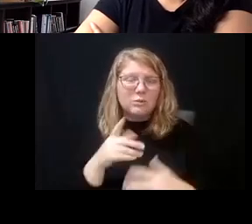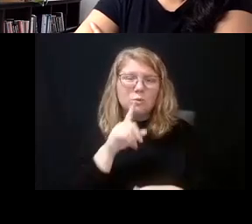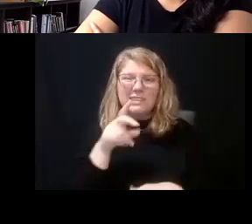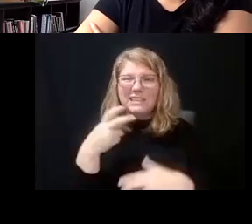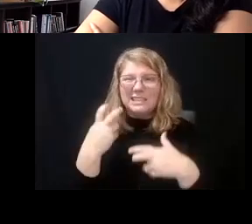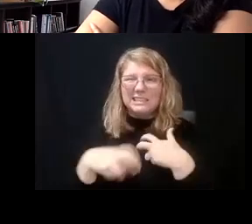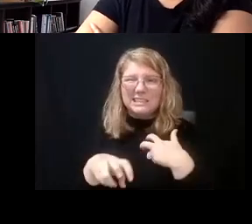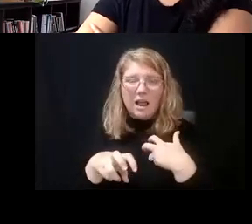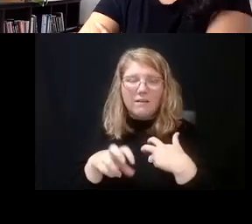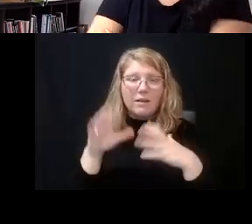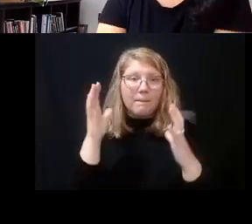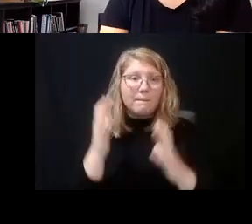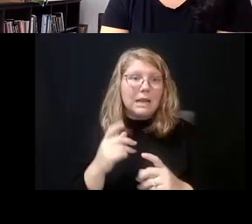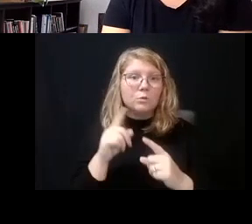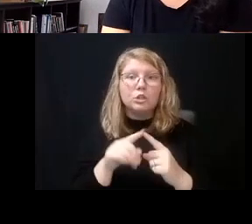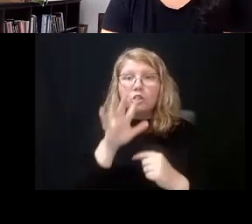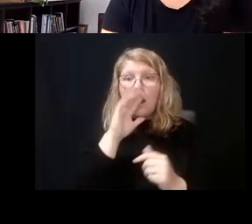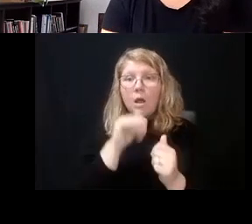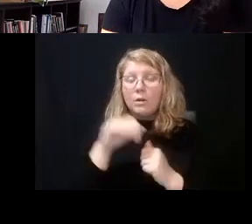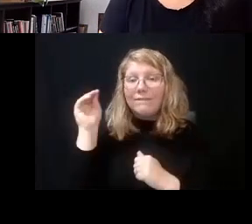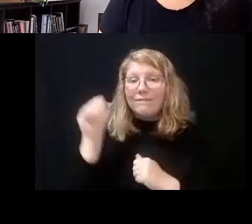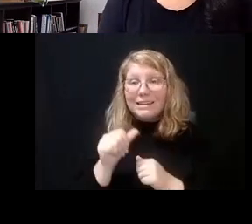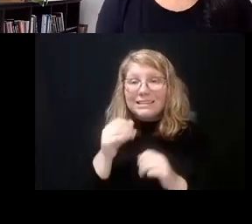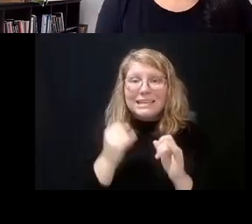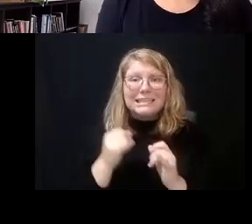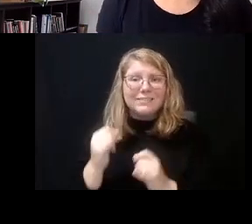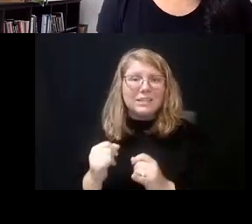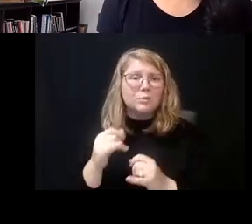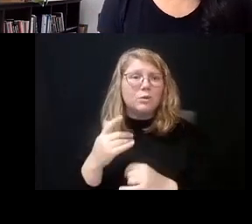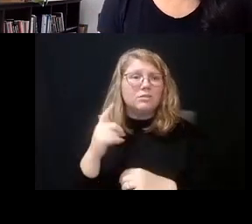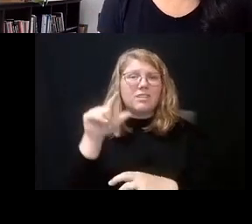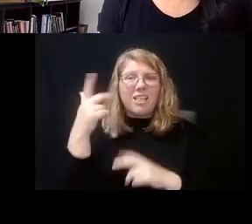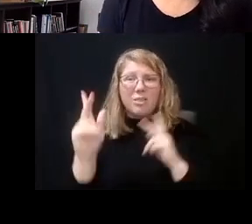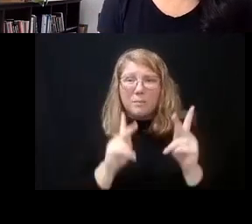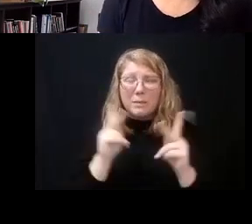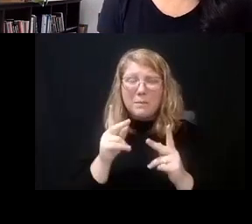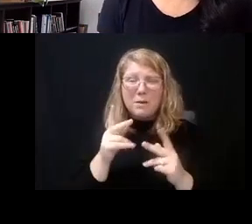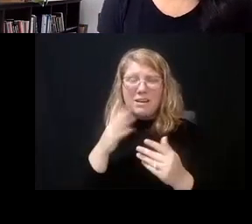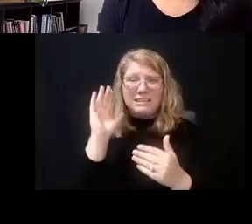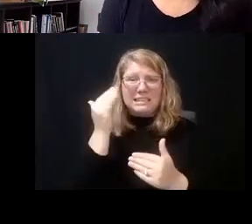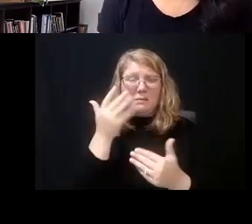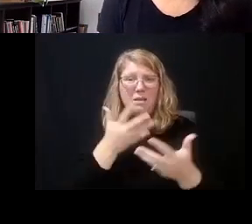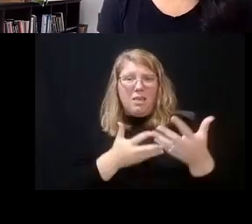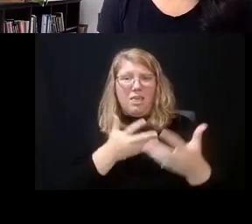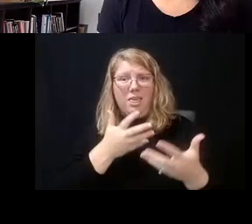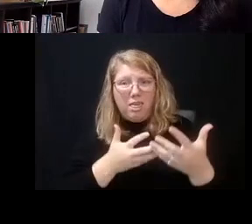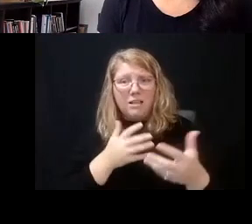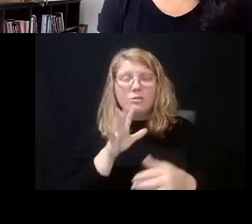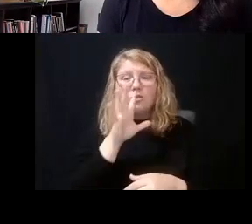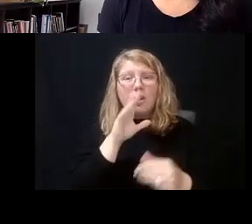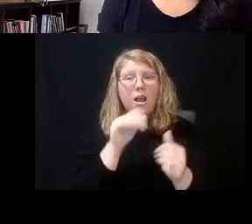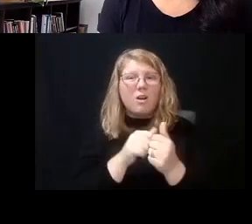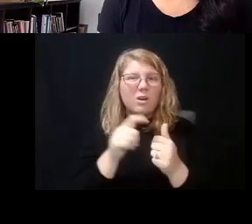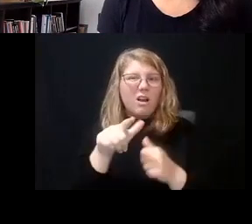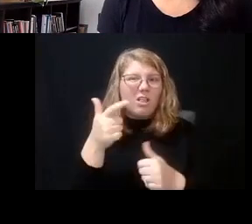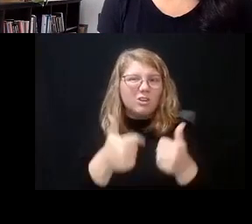talking to funding folks and other people. I think that it just feels so heartsy for people. And of course